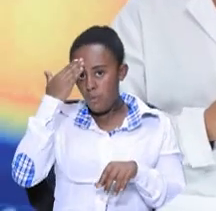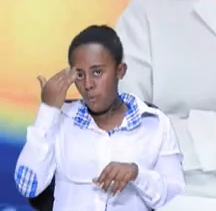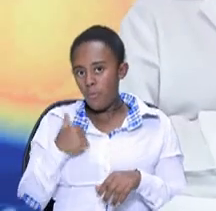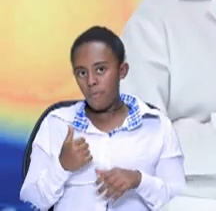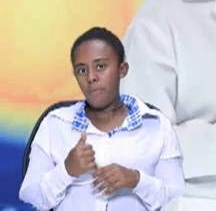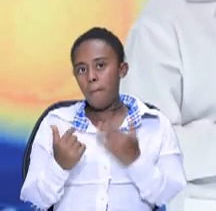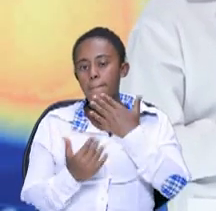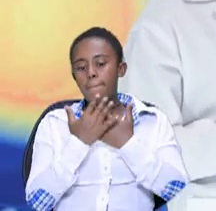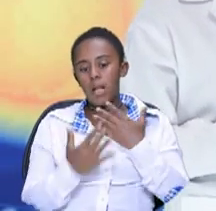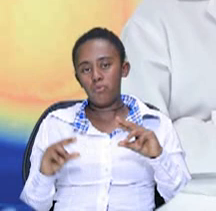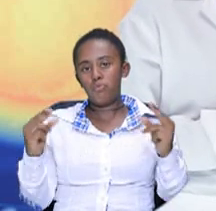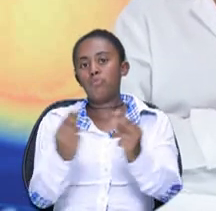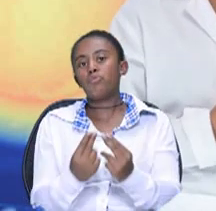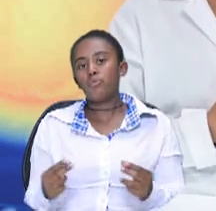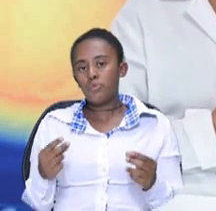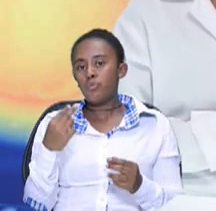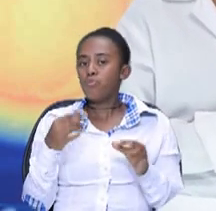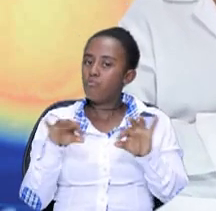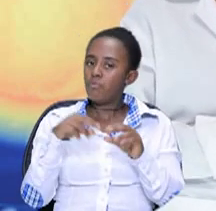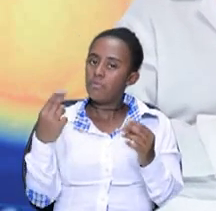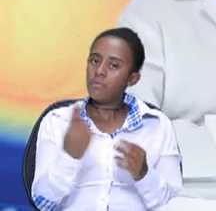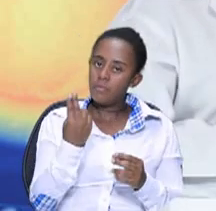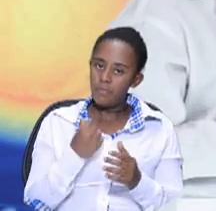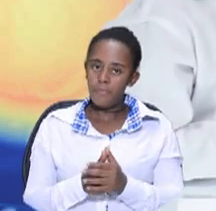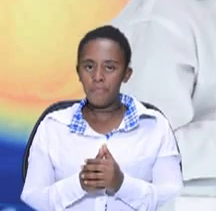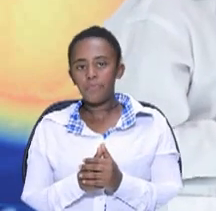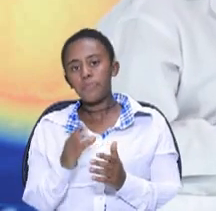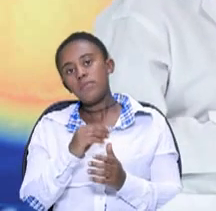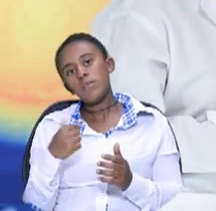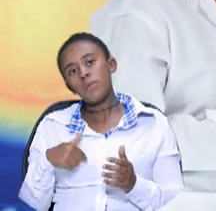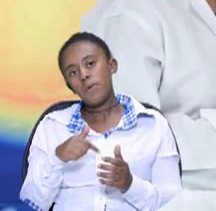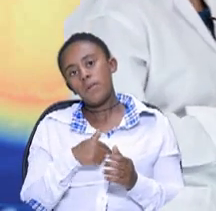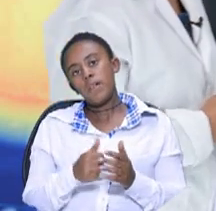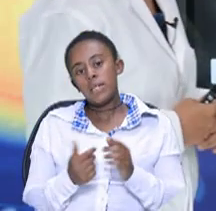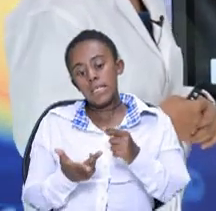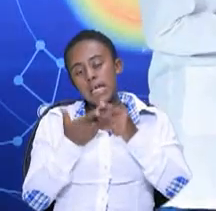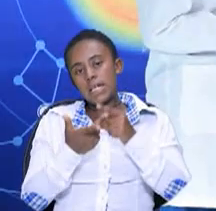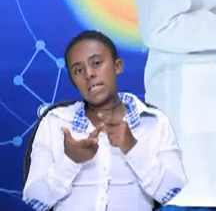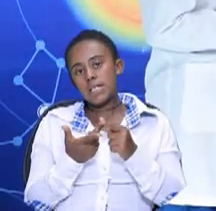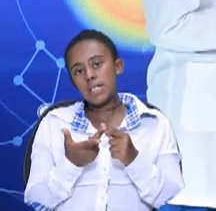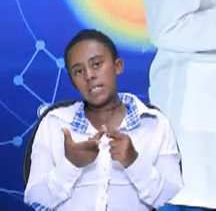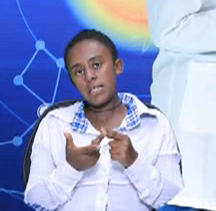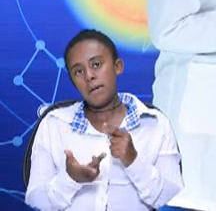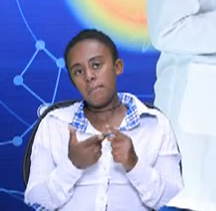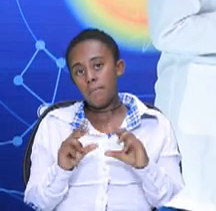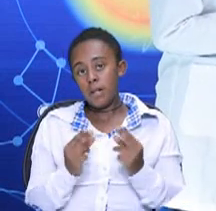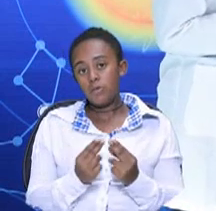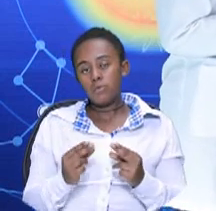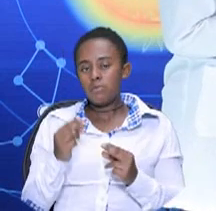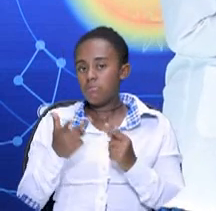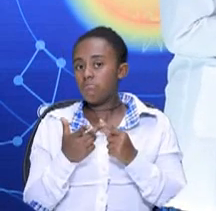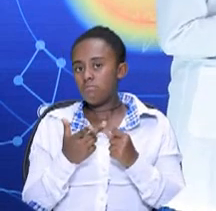the type of blood group is very important. And when we come to the third blood